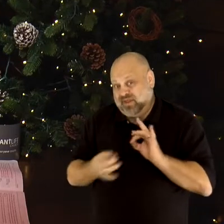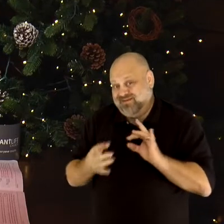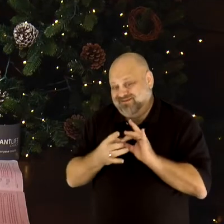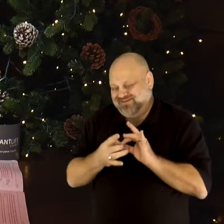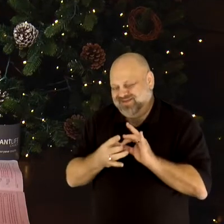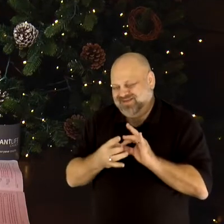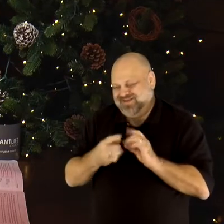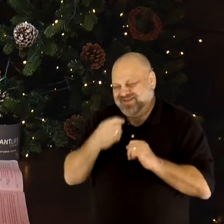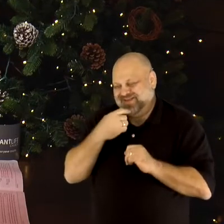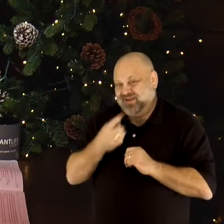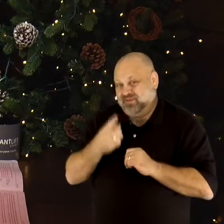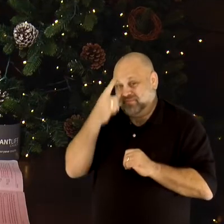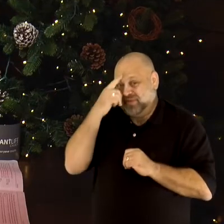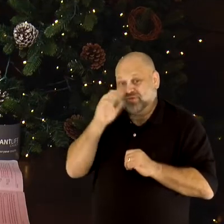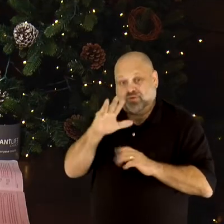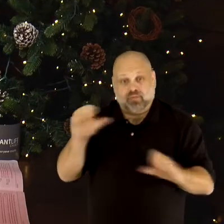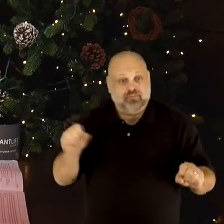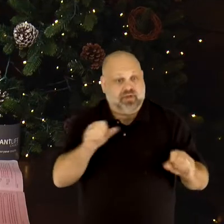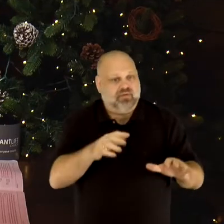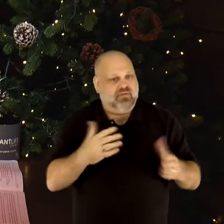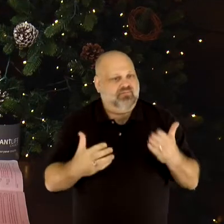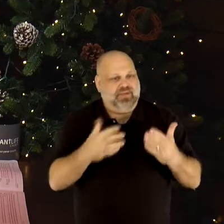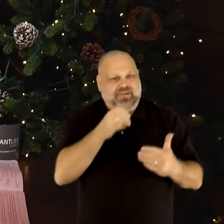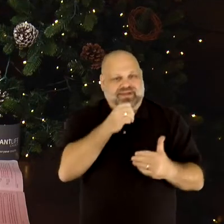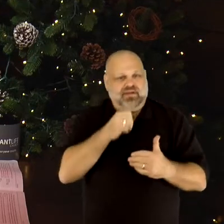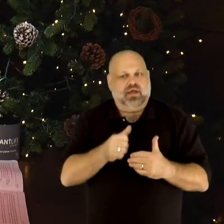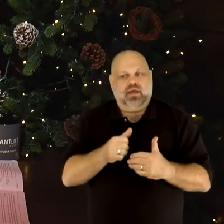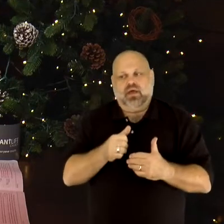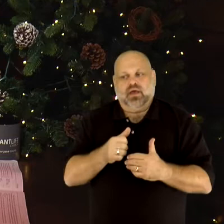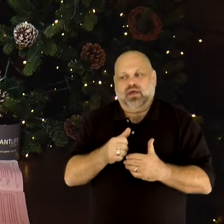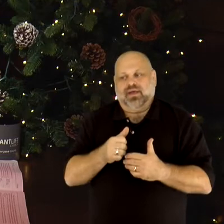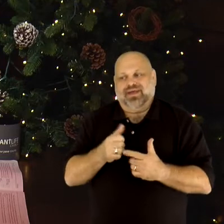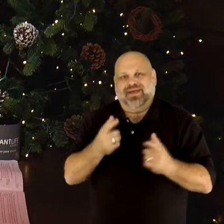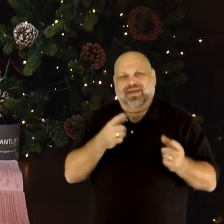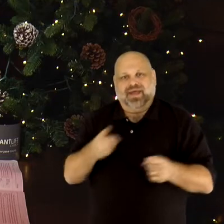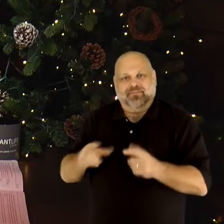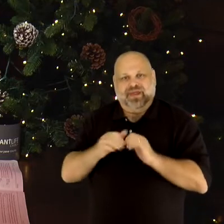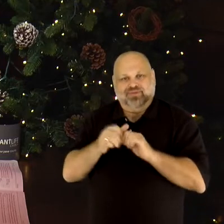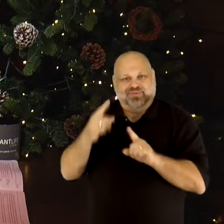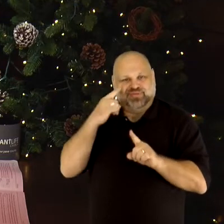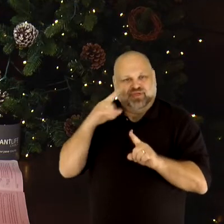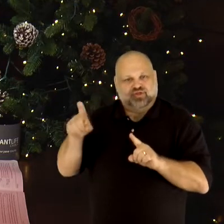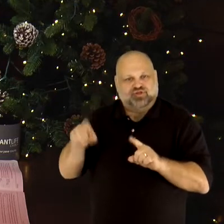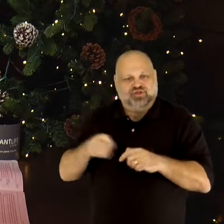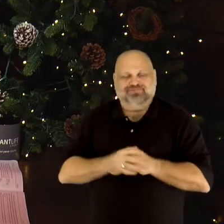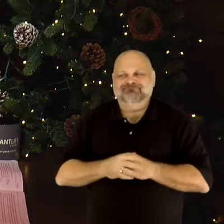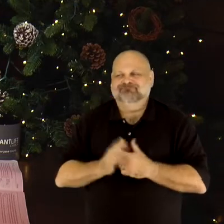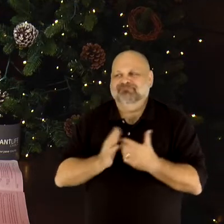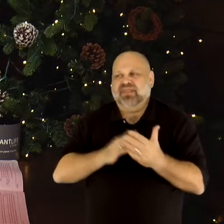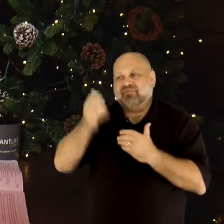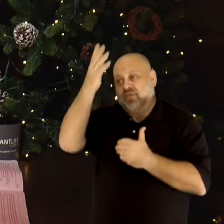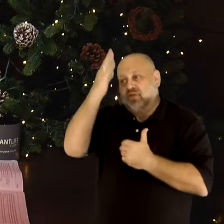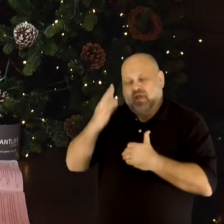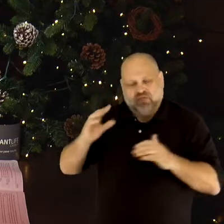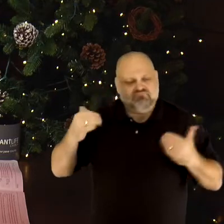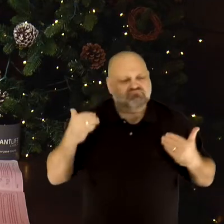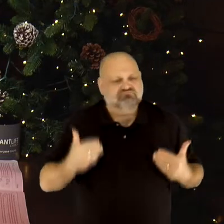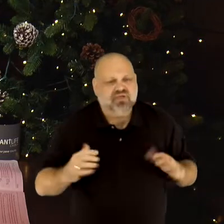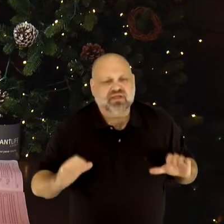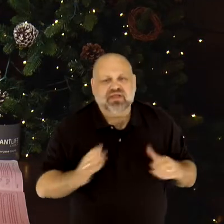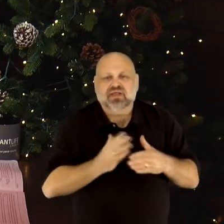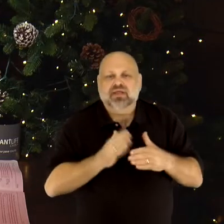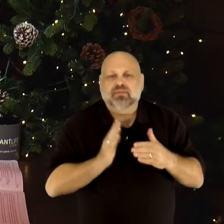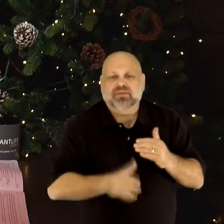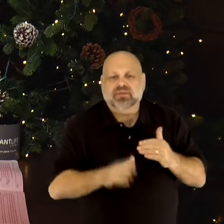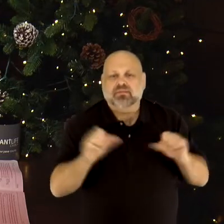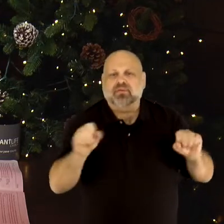this is because your miracle may not come like you may think it should. Even though God completed the miracle, you